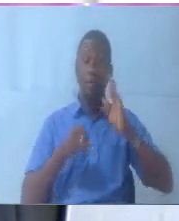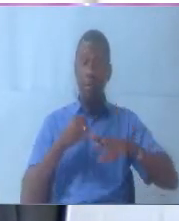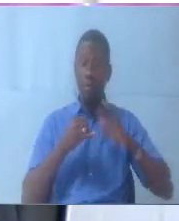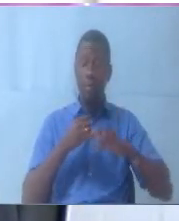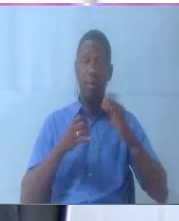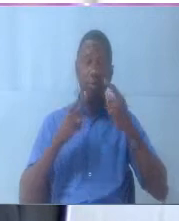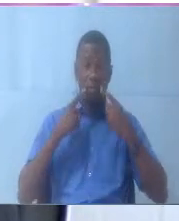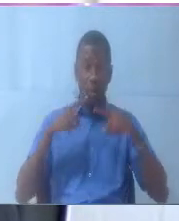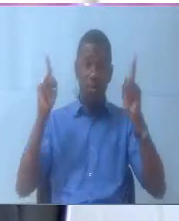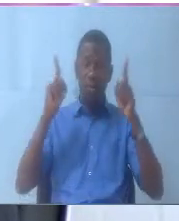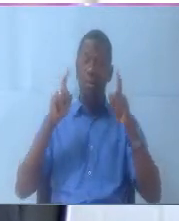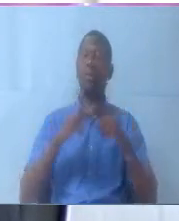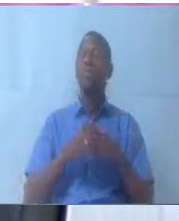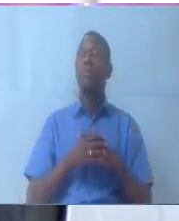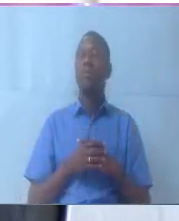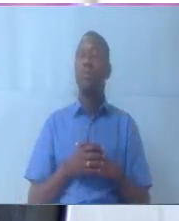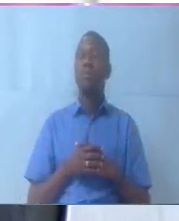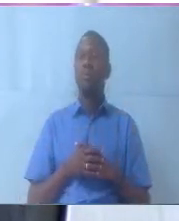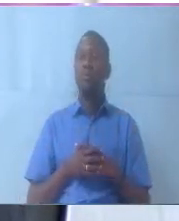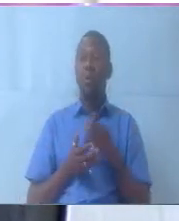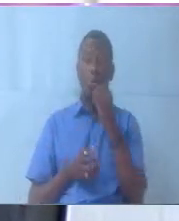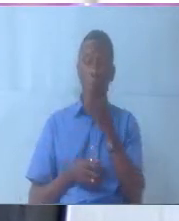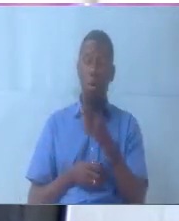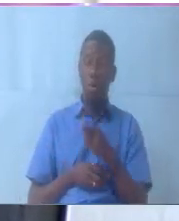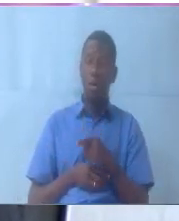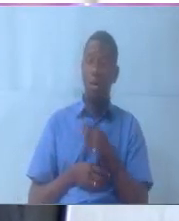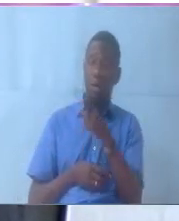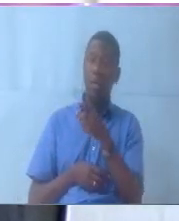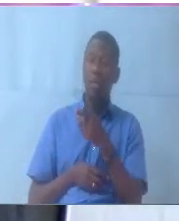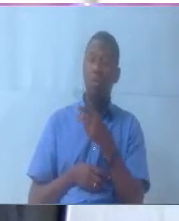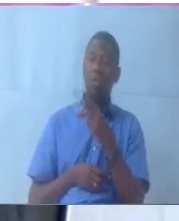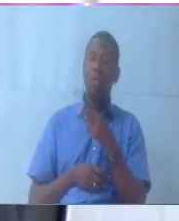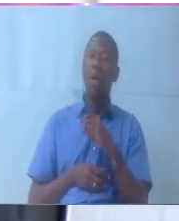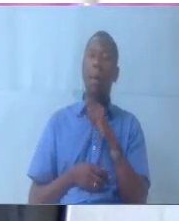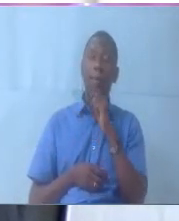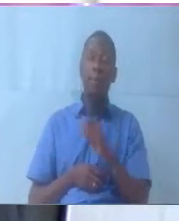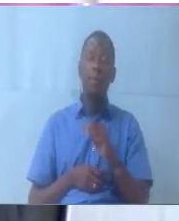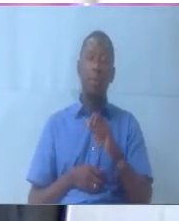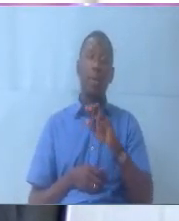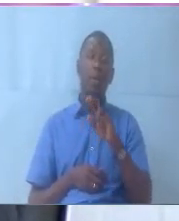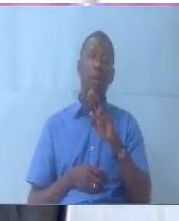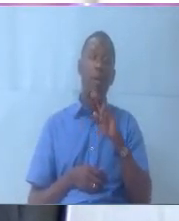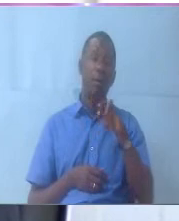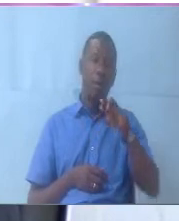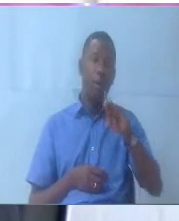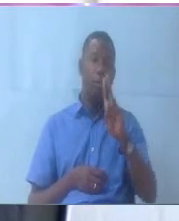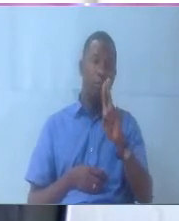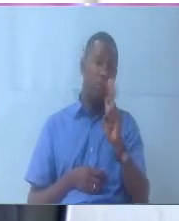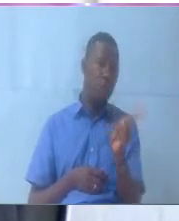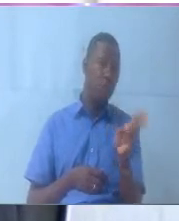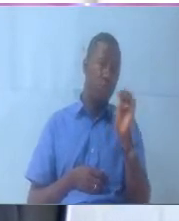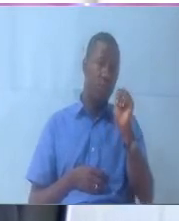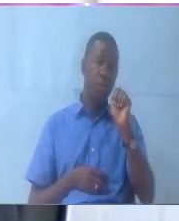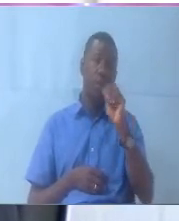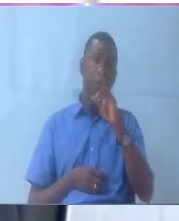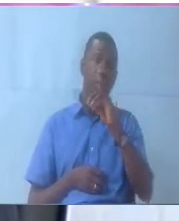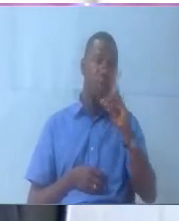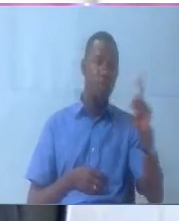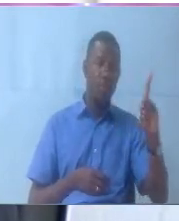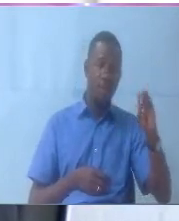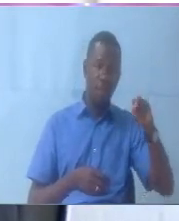kang, I acquitted and discharged the Muhiddin Haidara and Buya Ture. Nga Muhiddin Haidara anim Buya